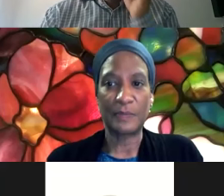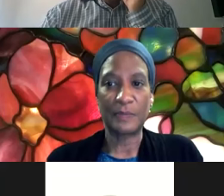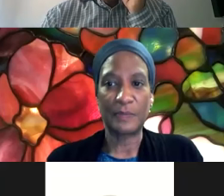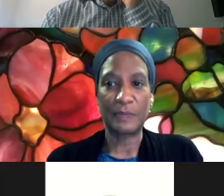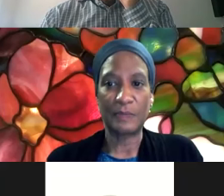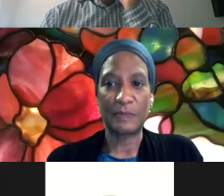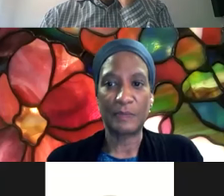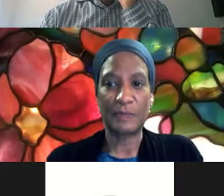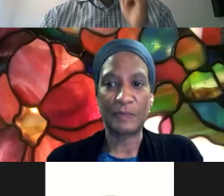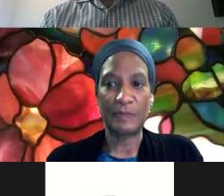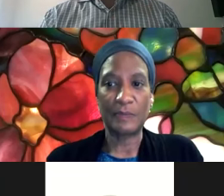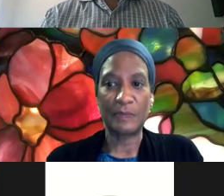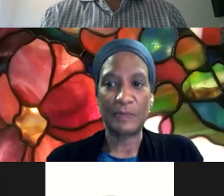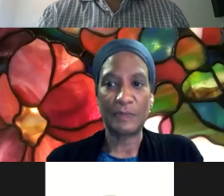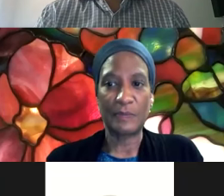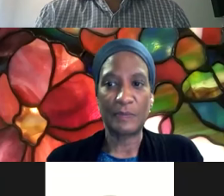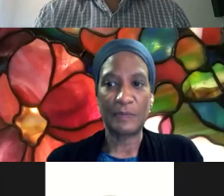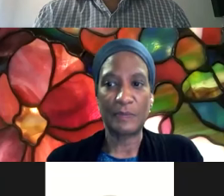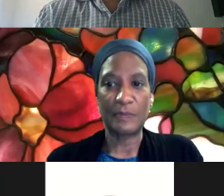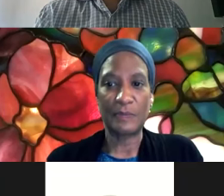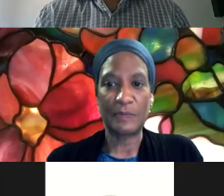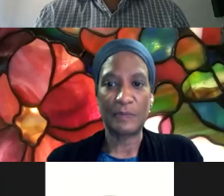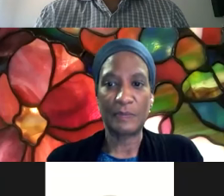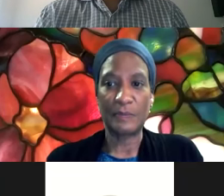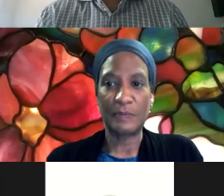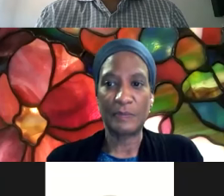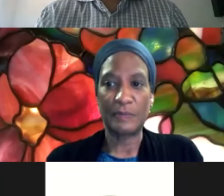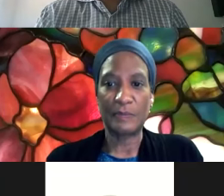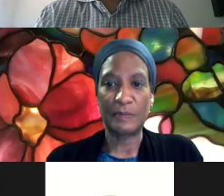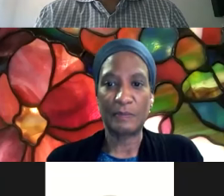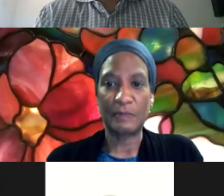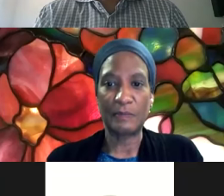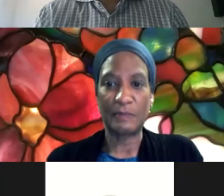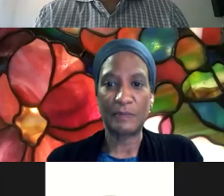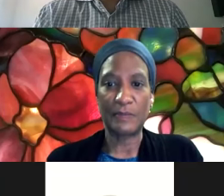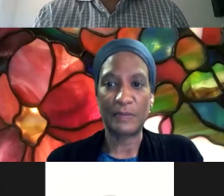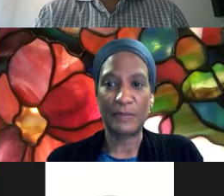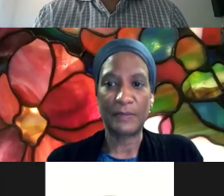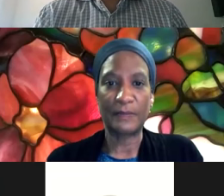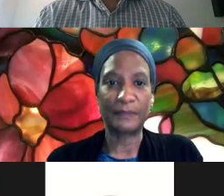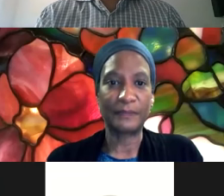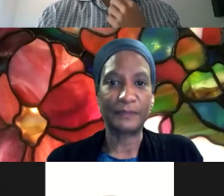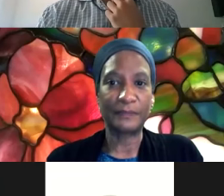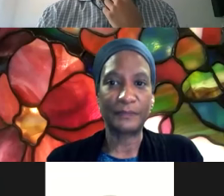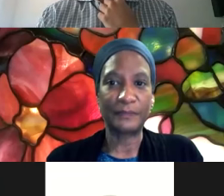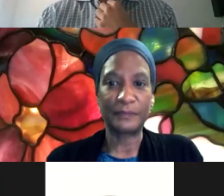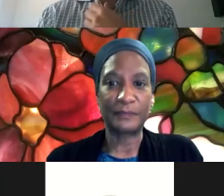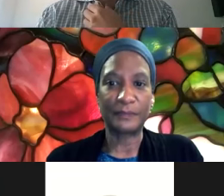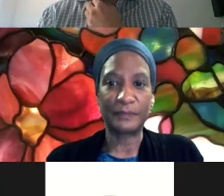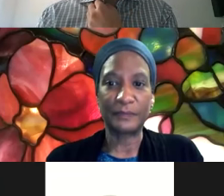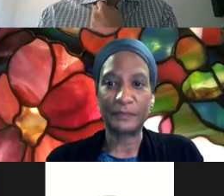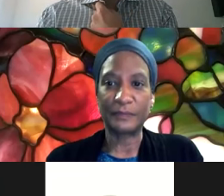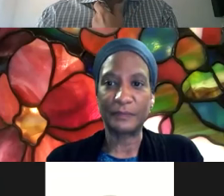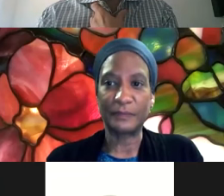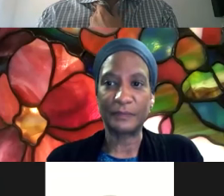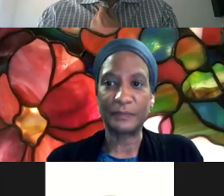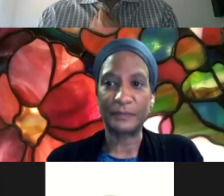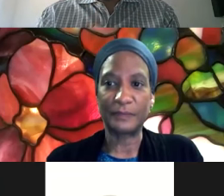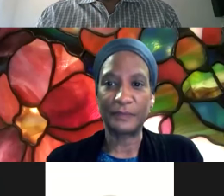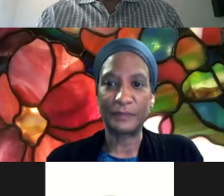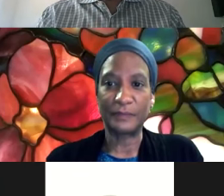us are still working from home. We have children trying to take classes online. We have dogs barking in the background. We might have a